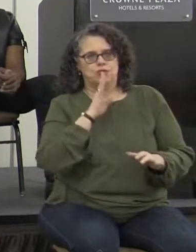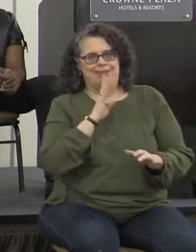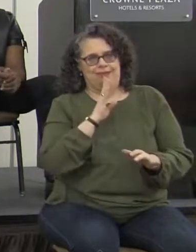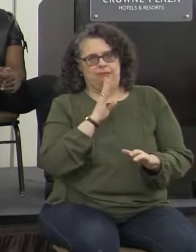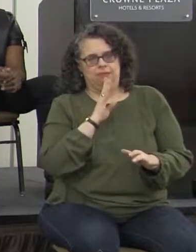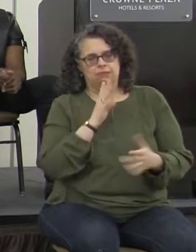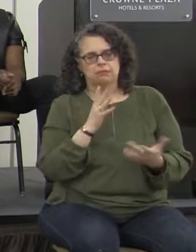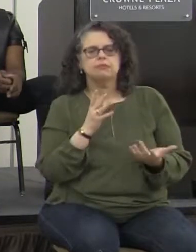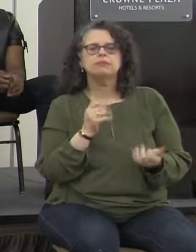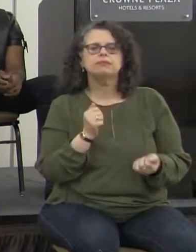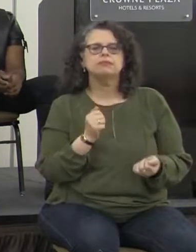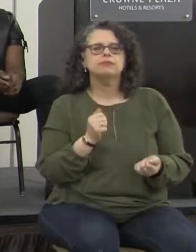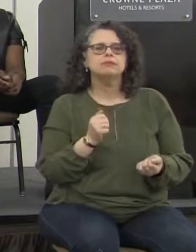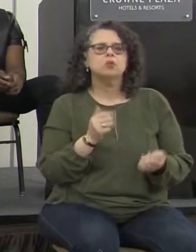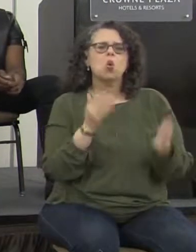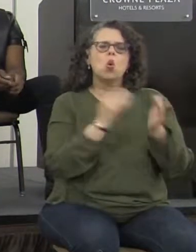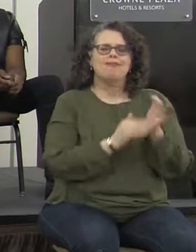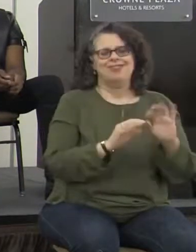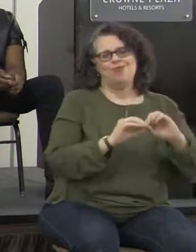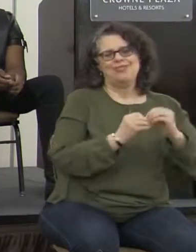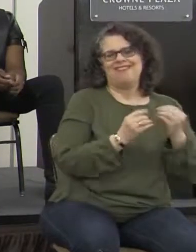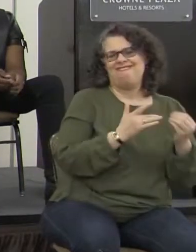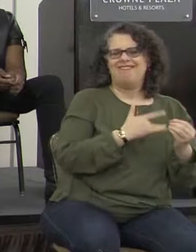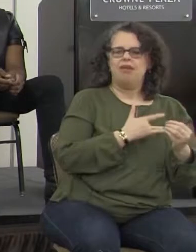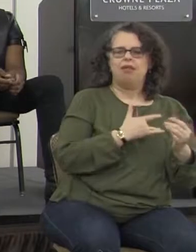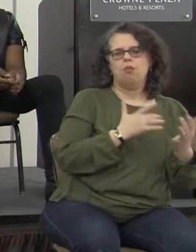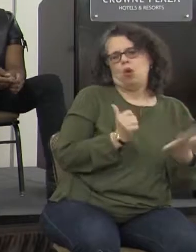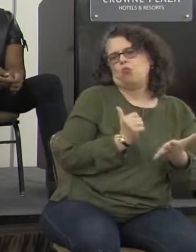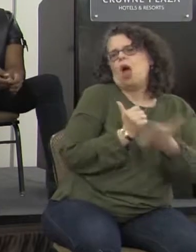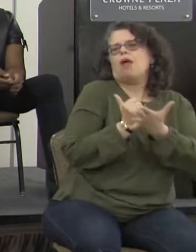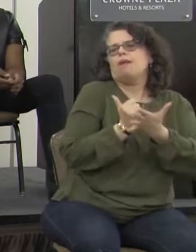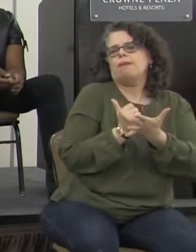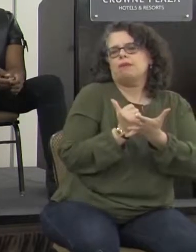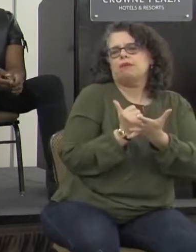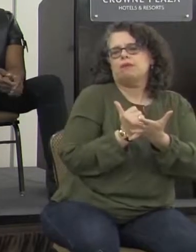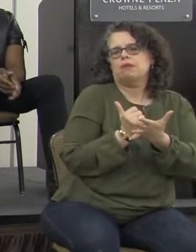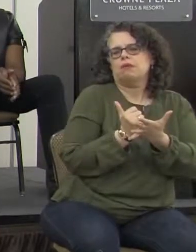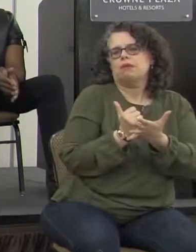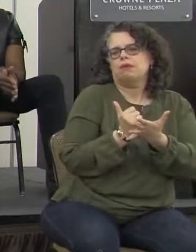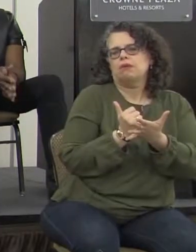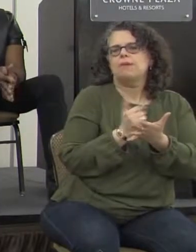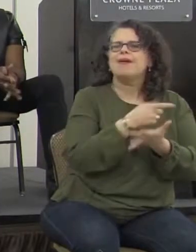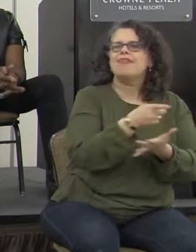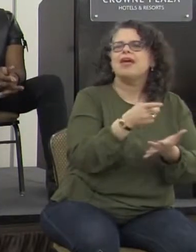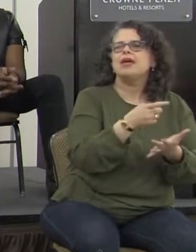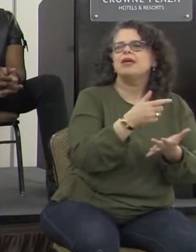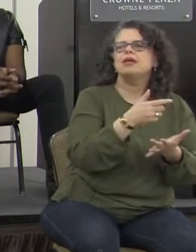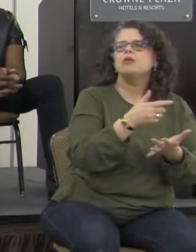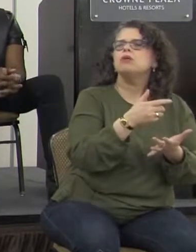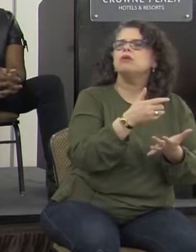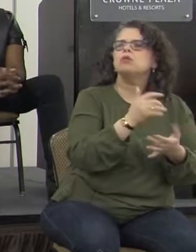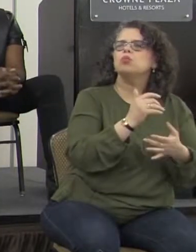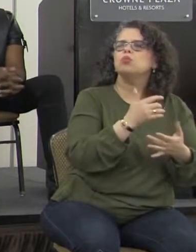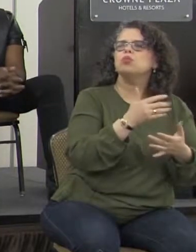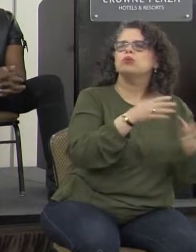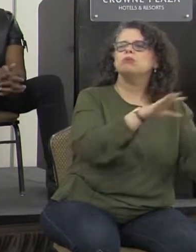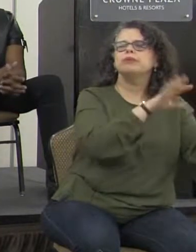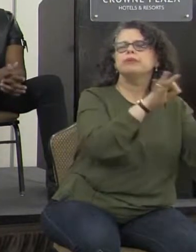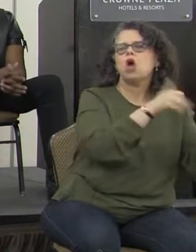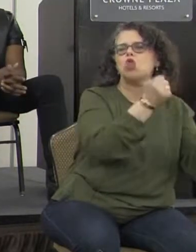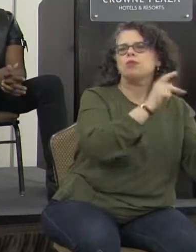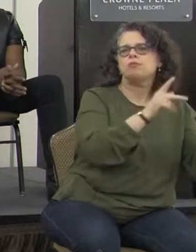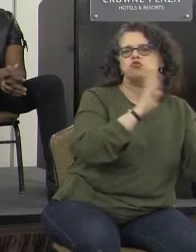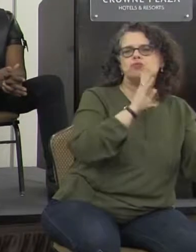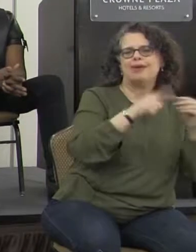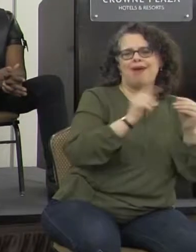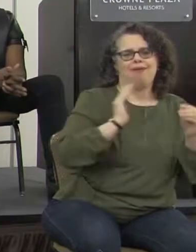times, organizations being helpful will have other people speak of our experiences, our problems